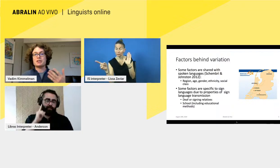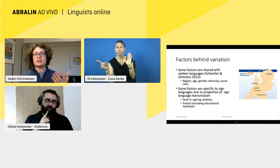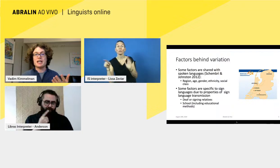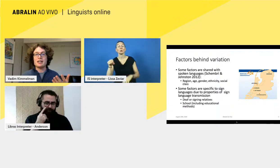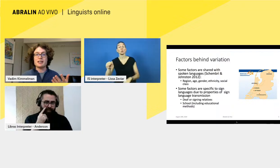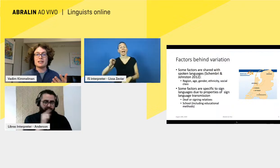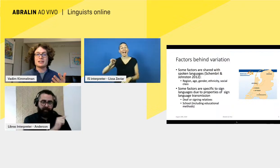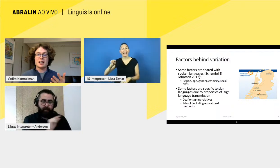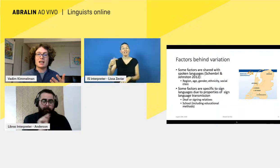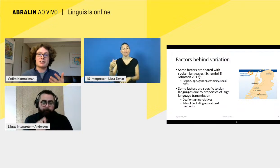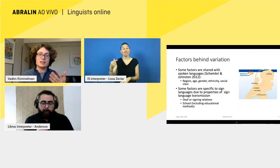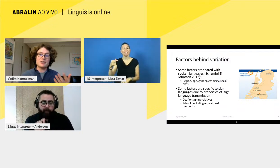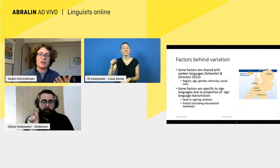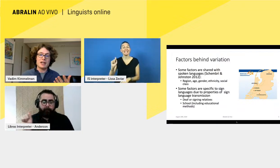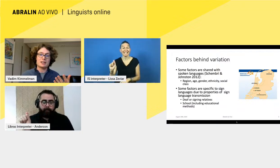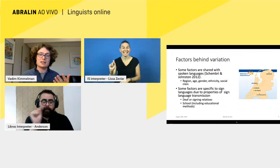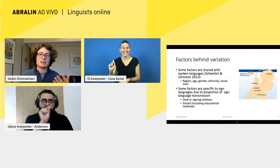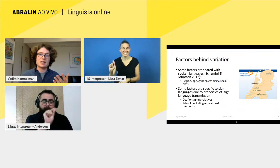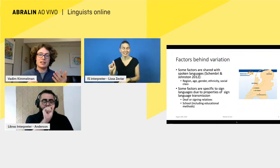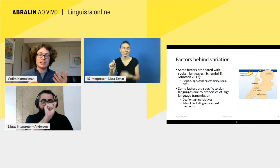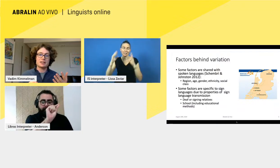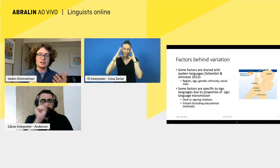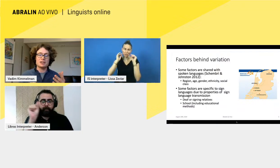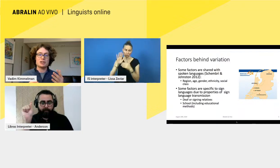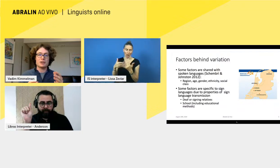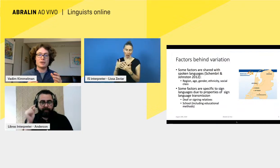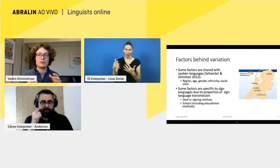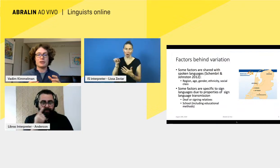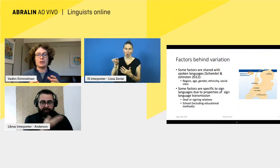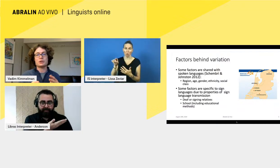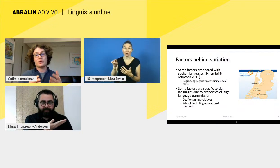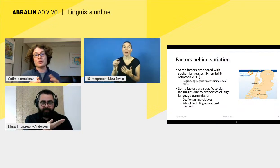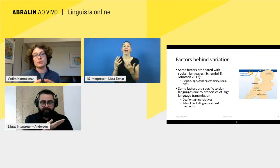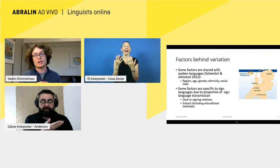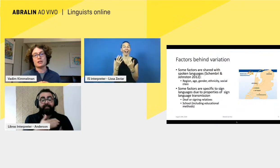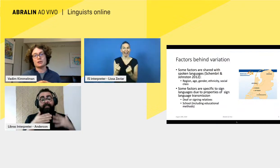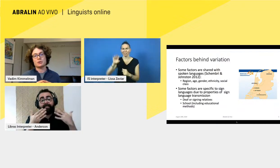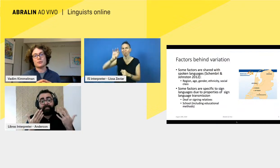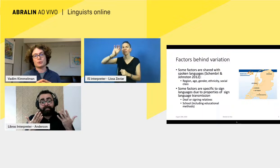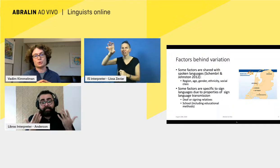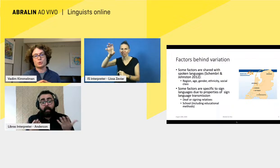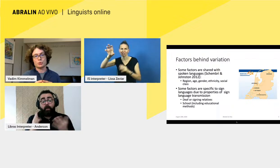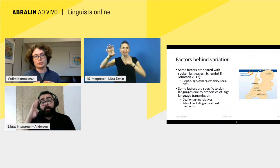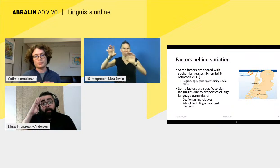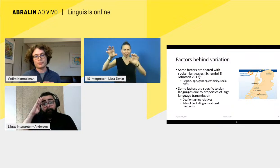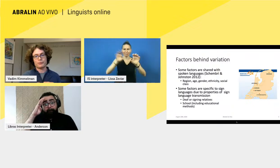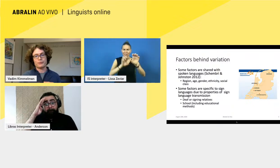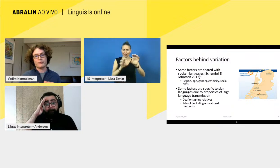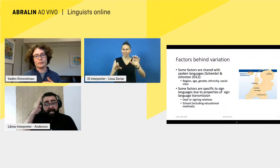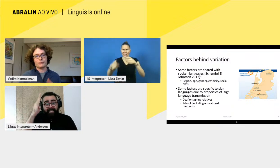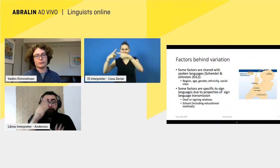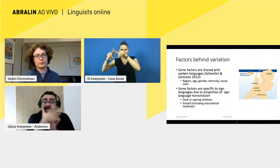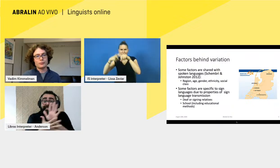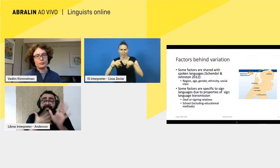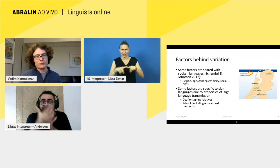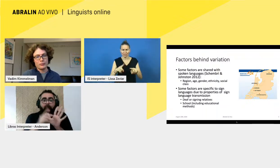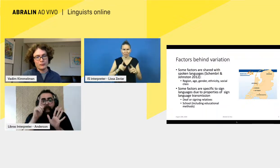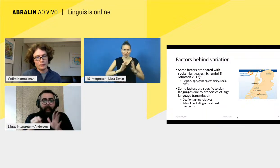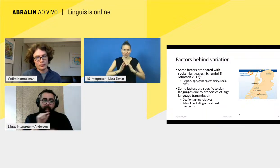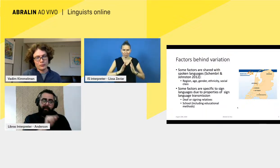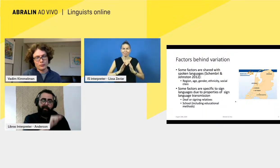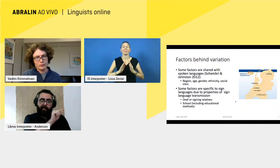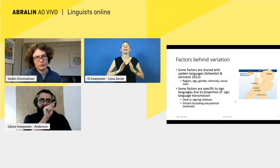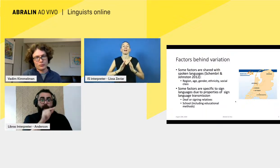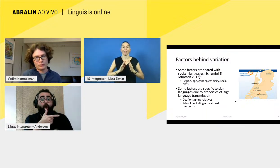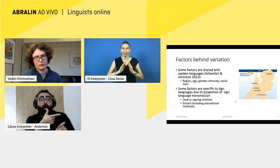the major dialects are in fact connected geographically to the locations of those schools.